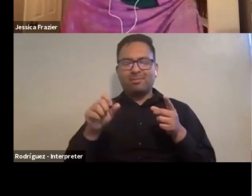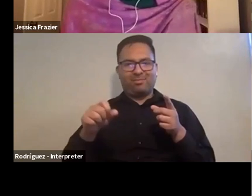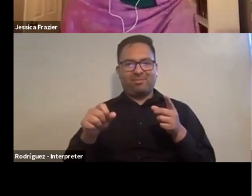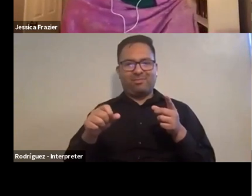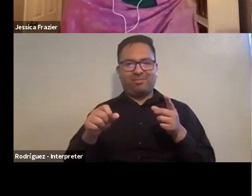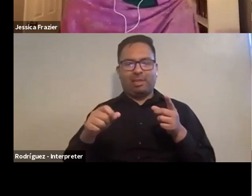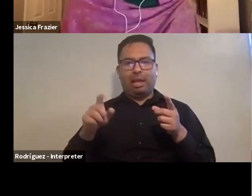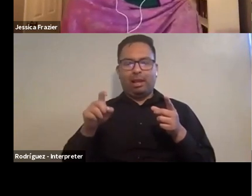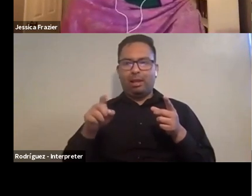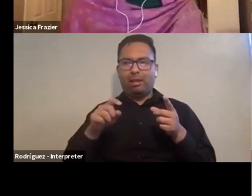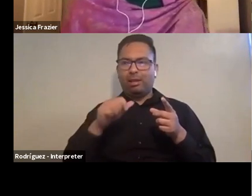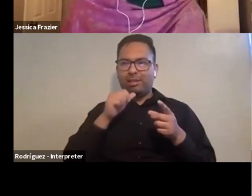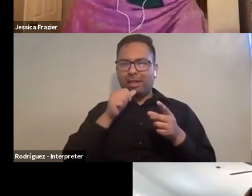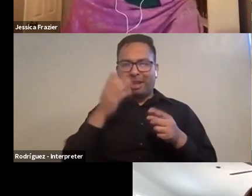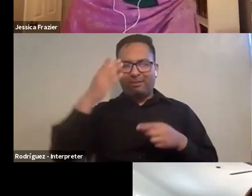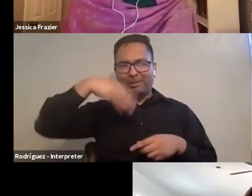uninvisibilized as well.